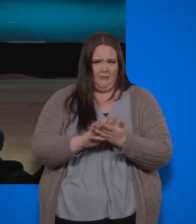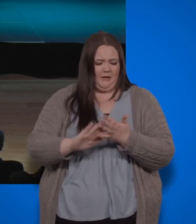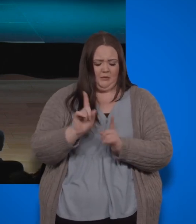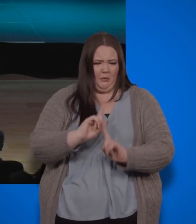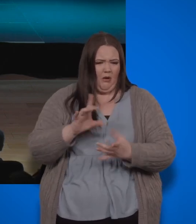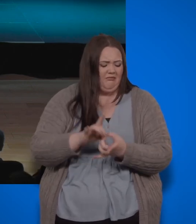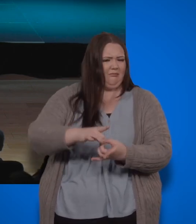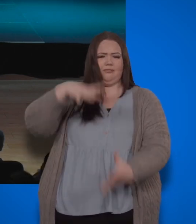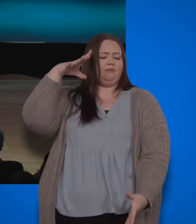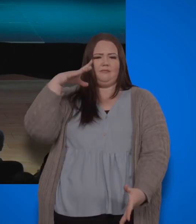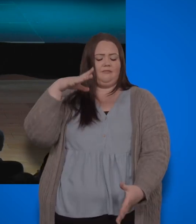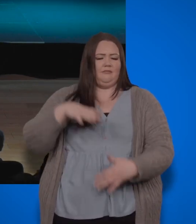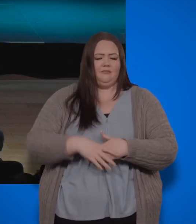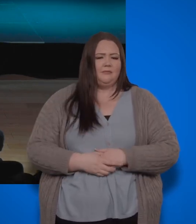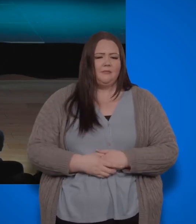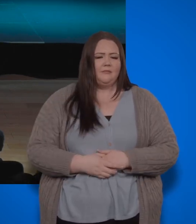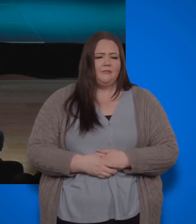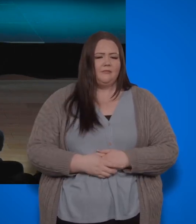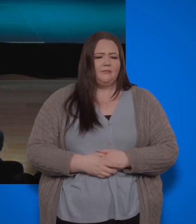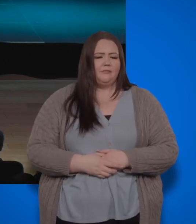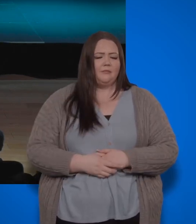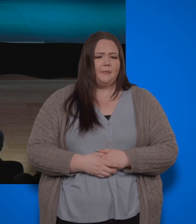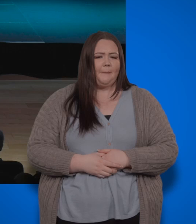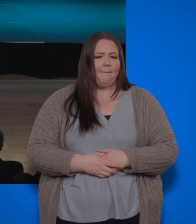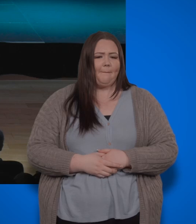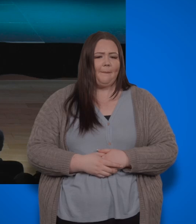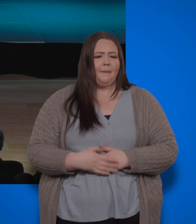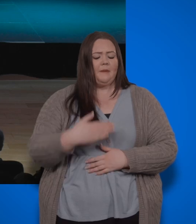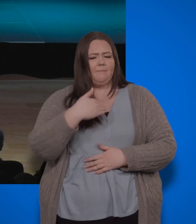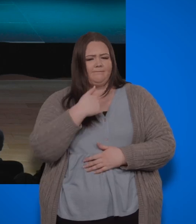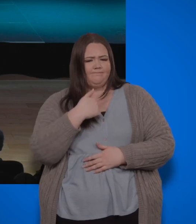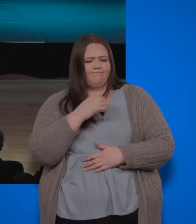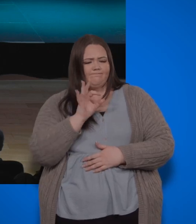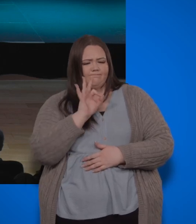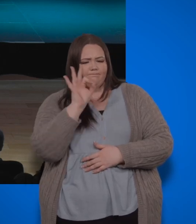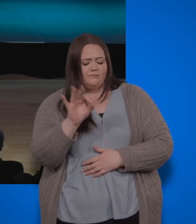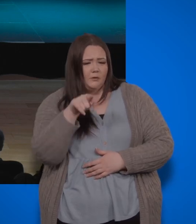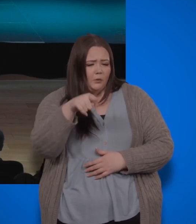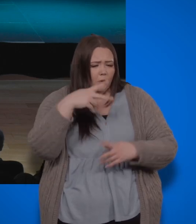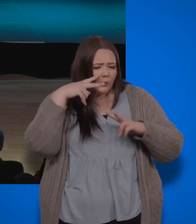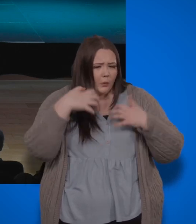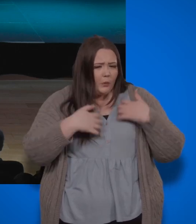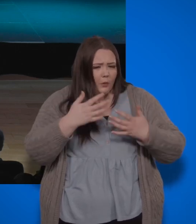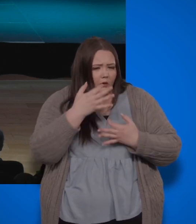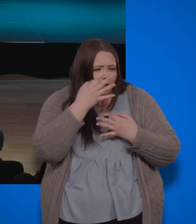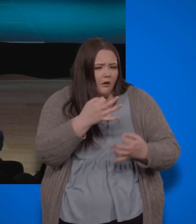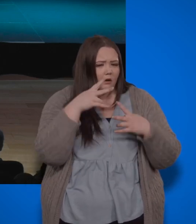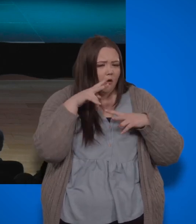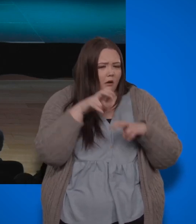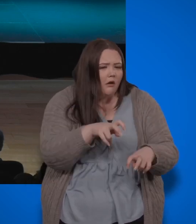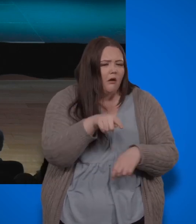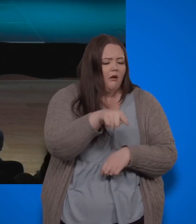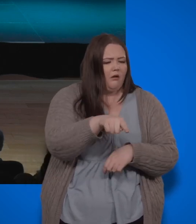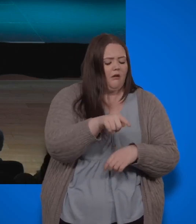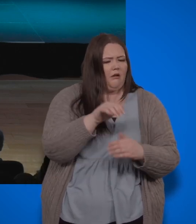that's nihilism. So I was just wondering, for you, obviously being interested in this, how